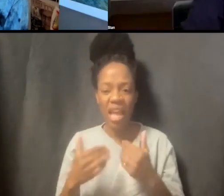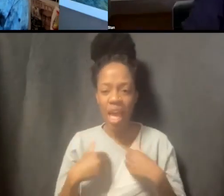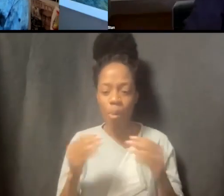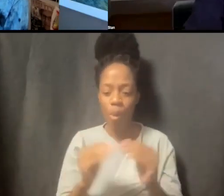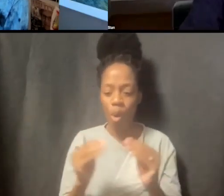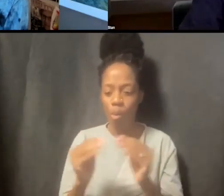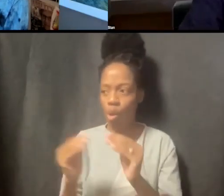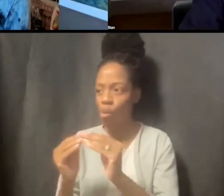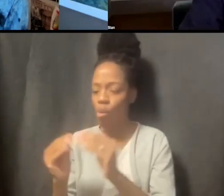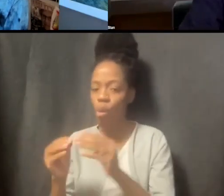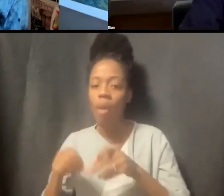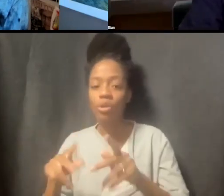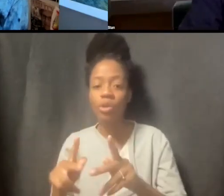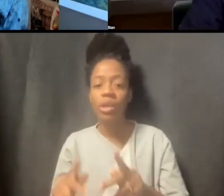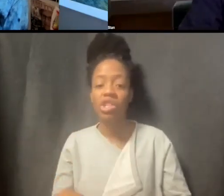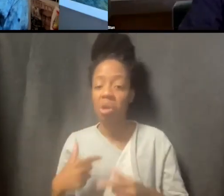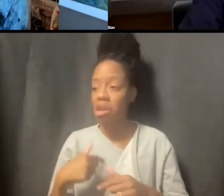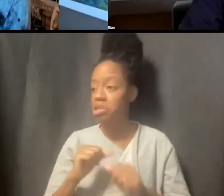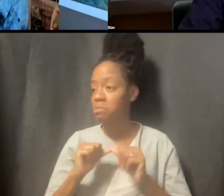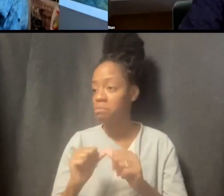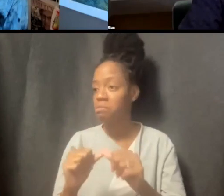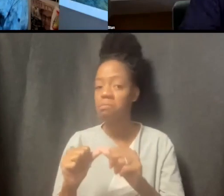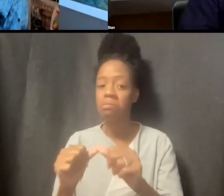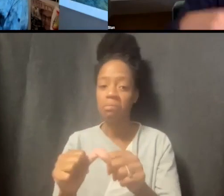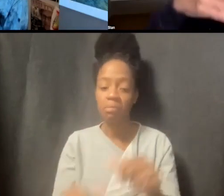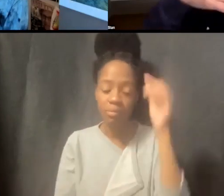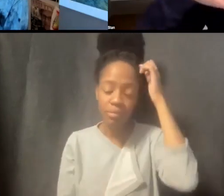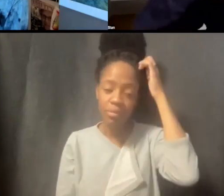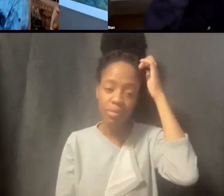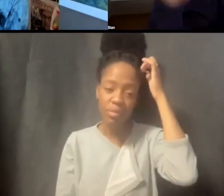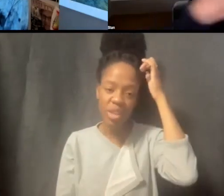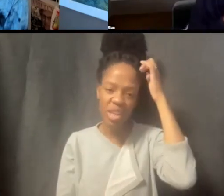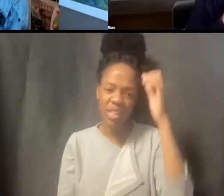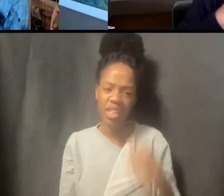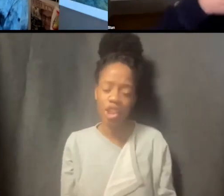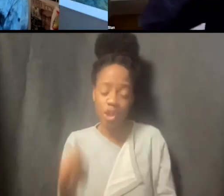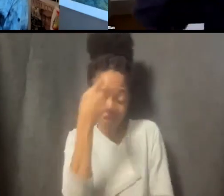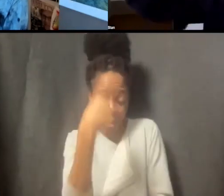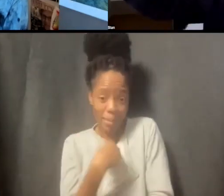doors. And there was something more comfortable about, for me,